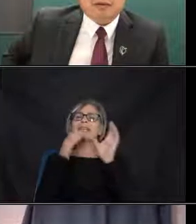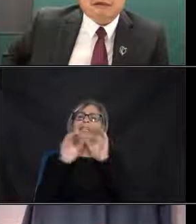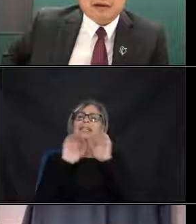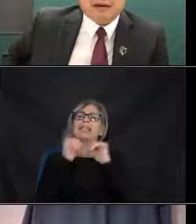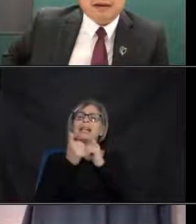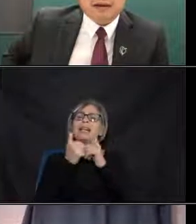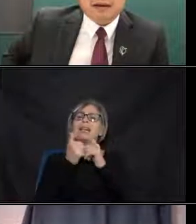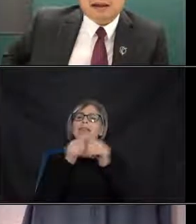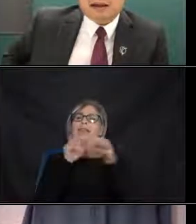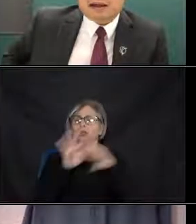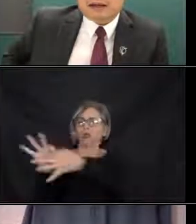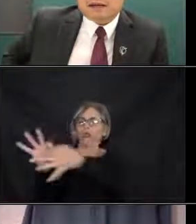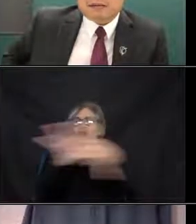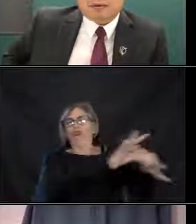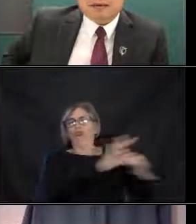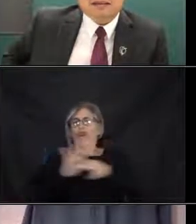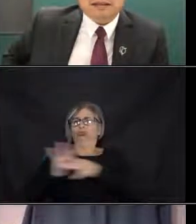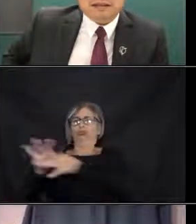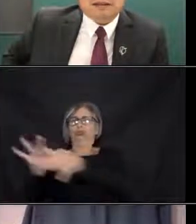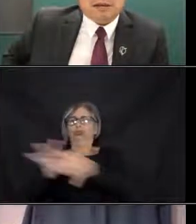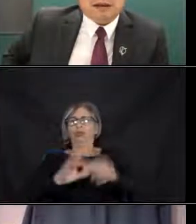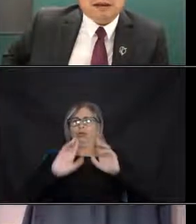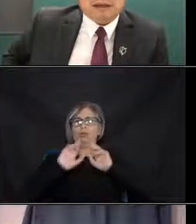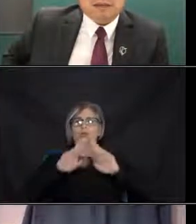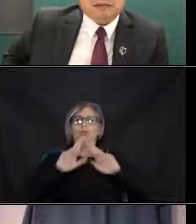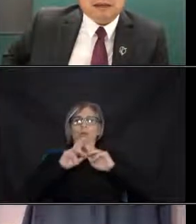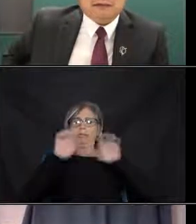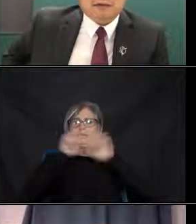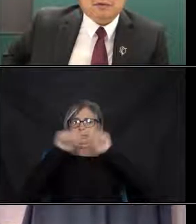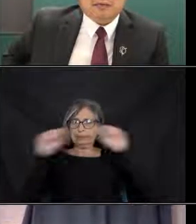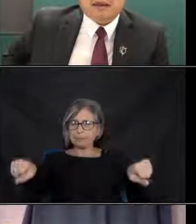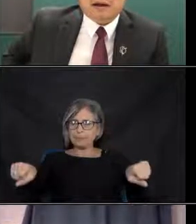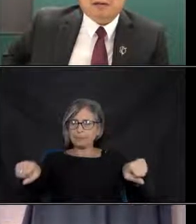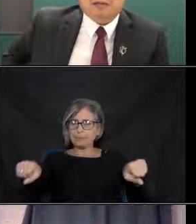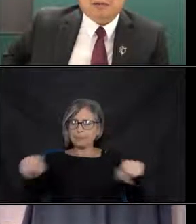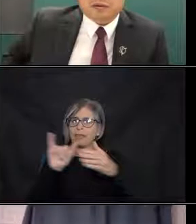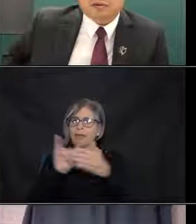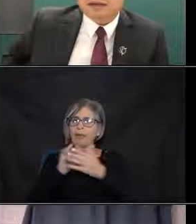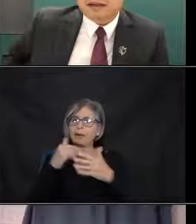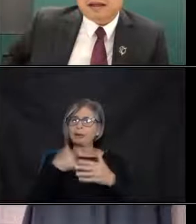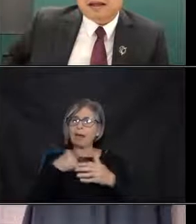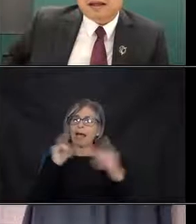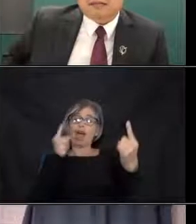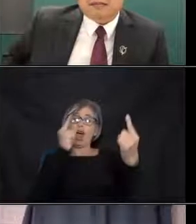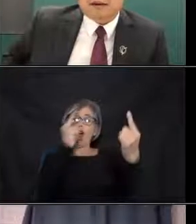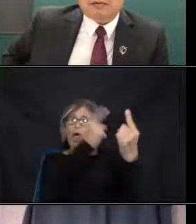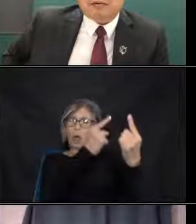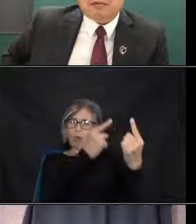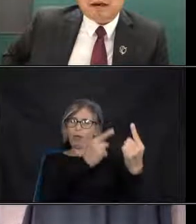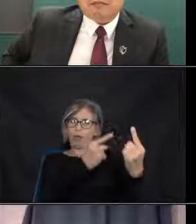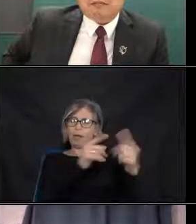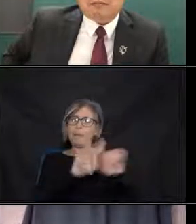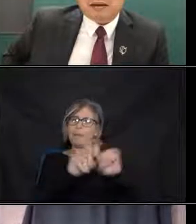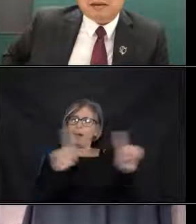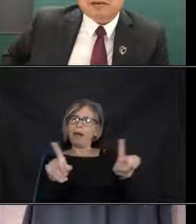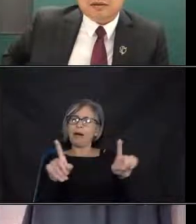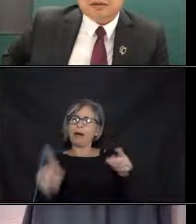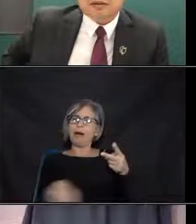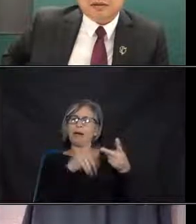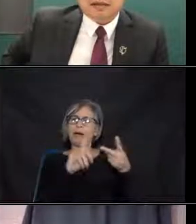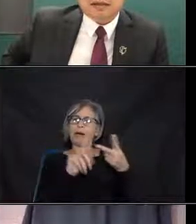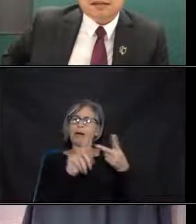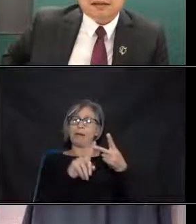a unified reporting system. I think that will definitely be one of my long-term goals. But my